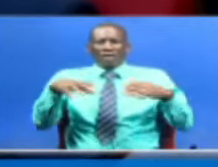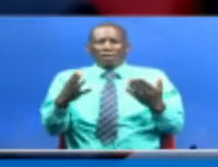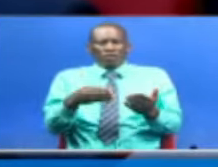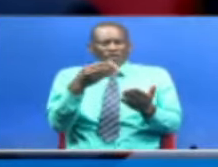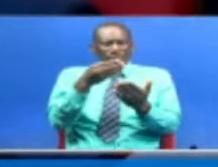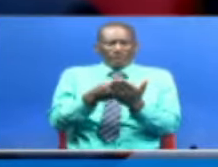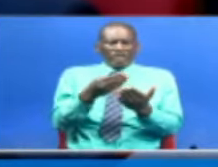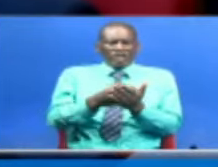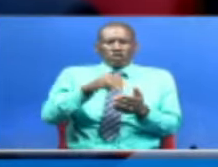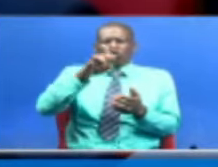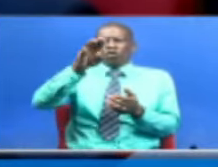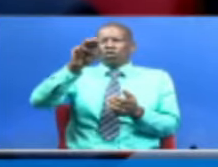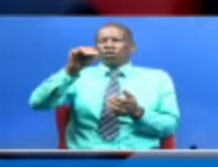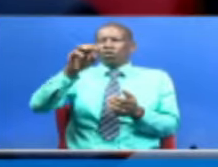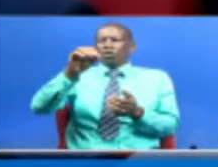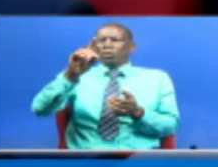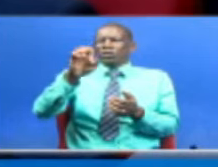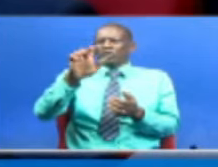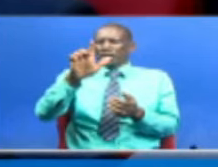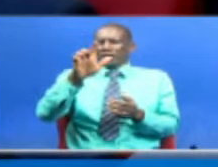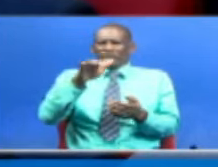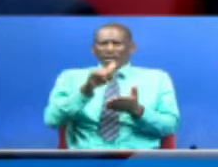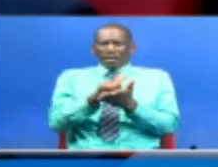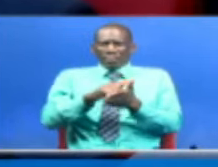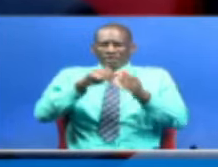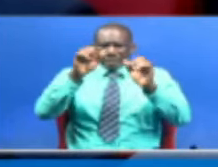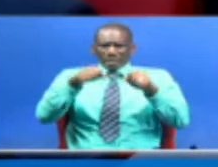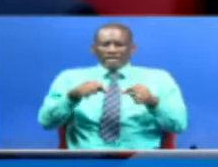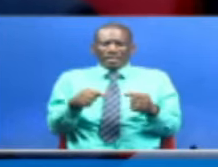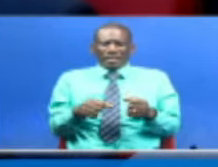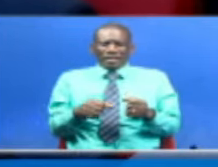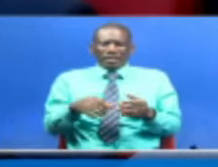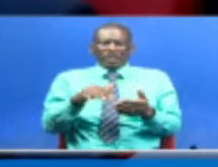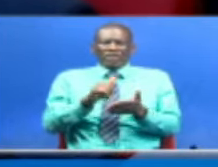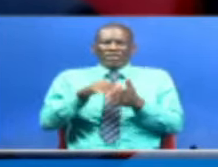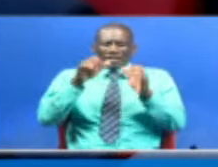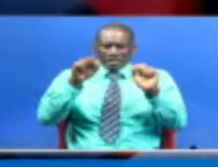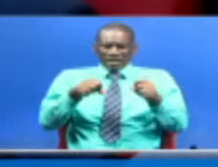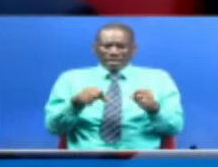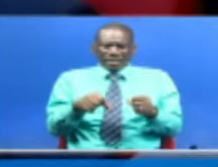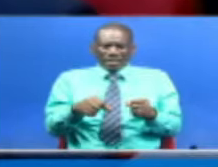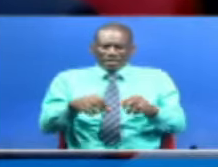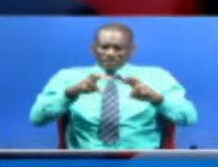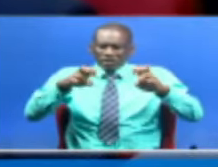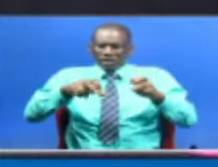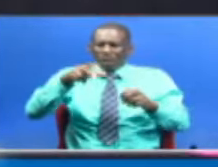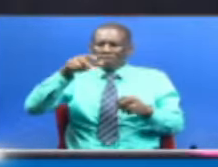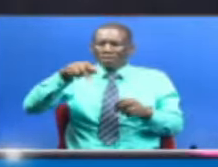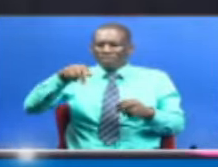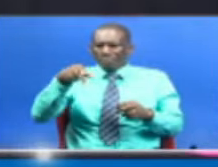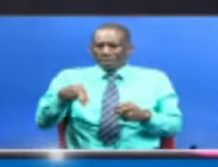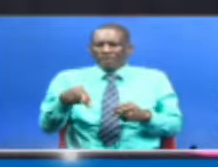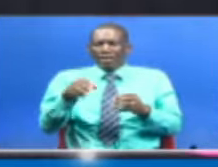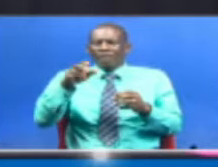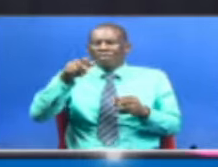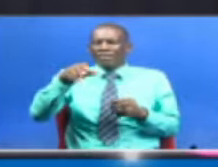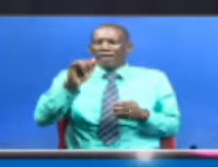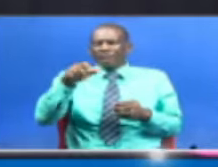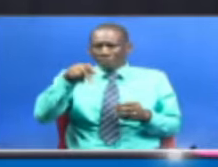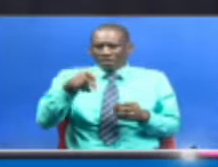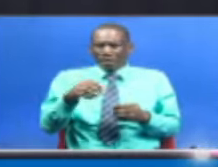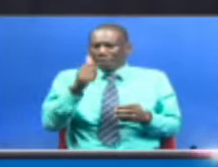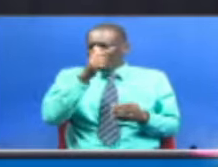financial models that could look at PPP, PIP, privately